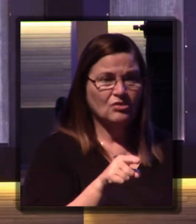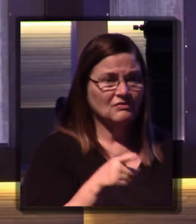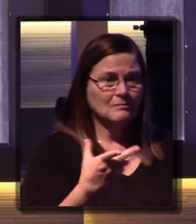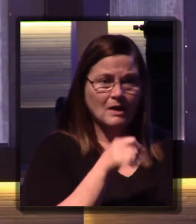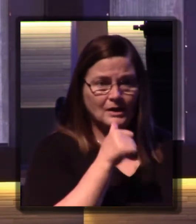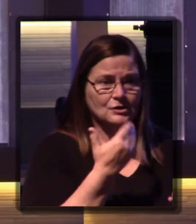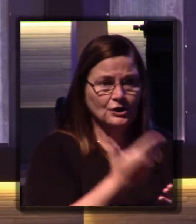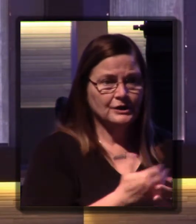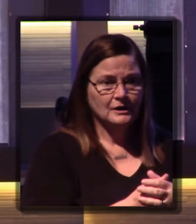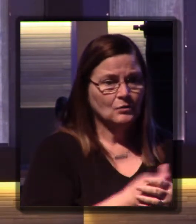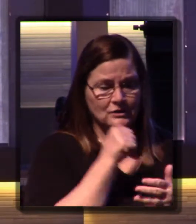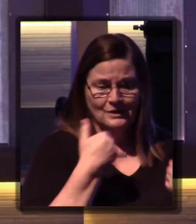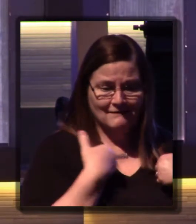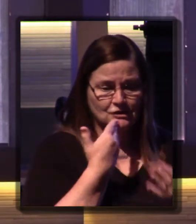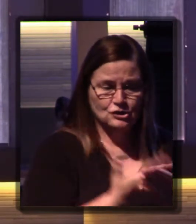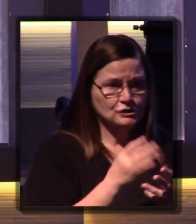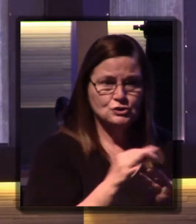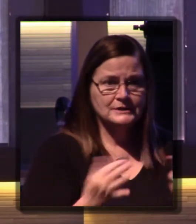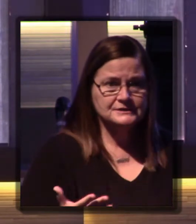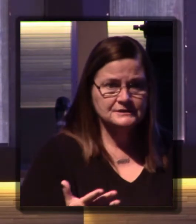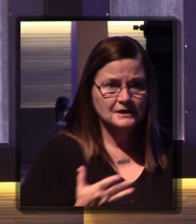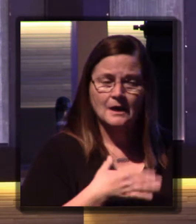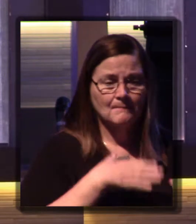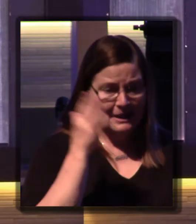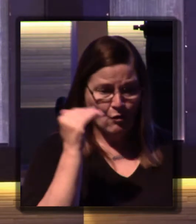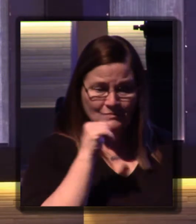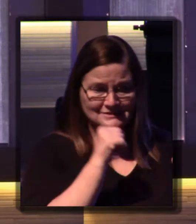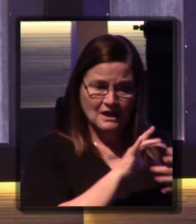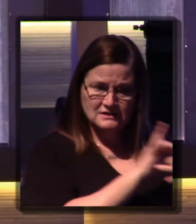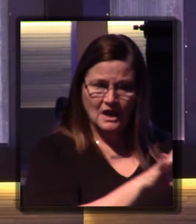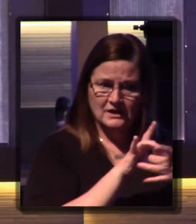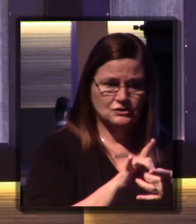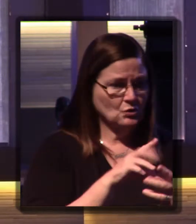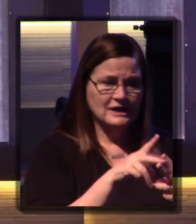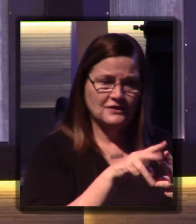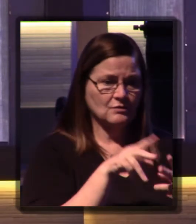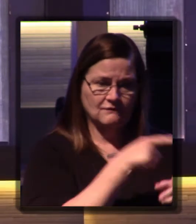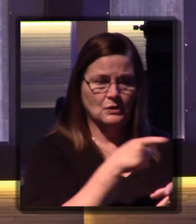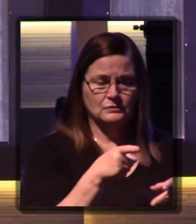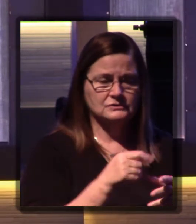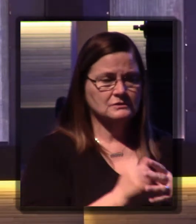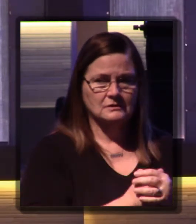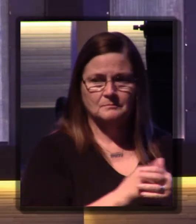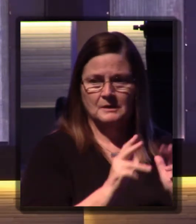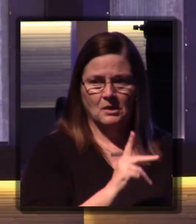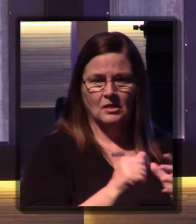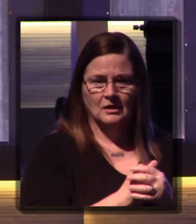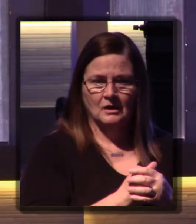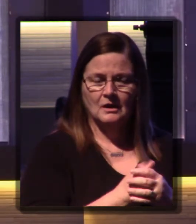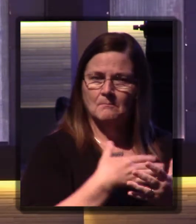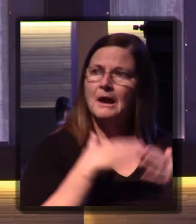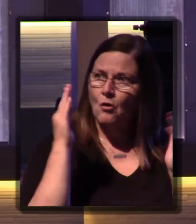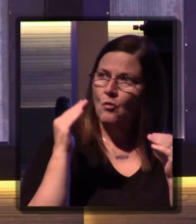stink. We have no good choices, and you know what? My hope is not in any of them. My hope is in the might of God